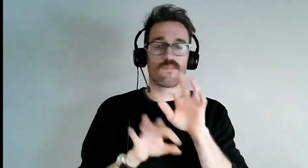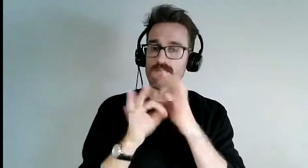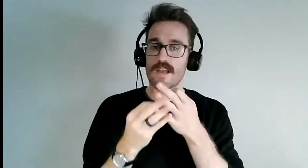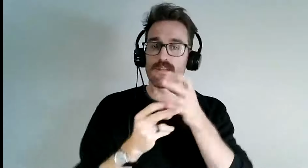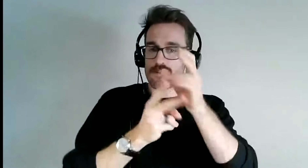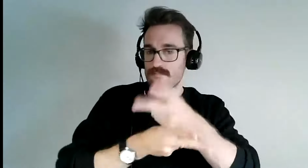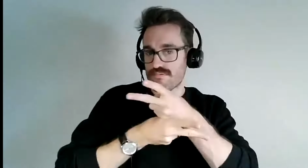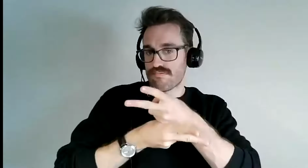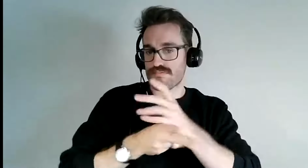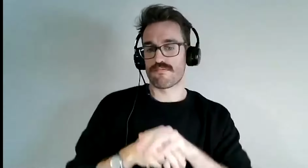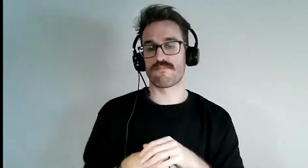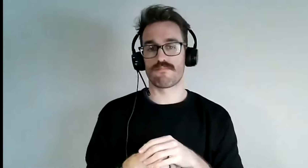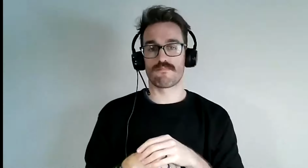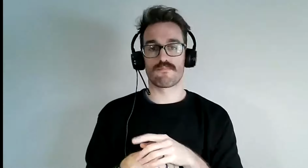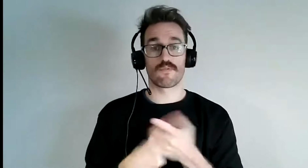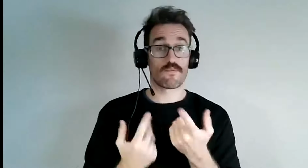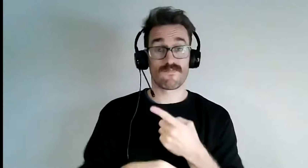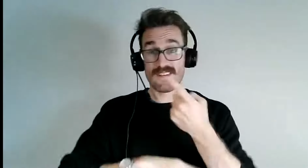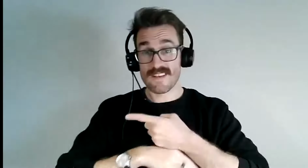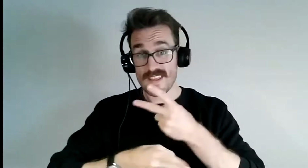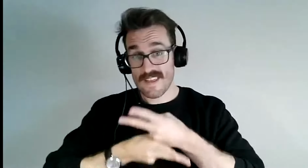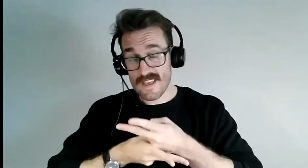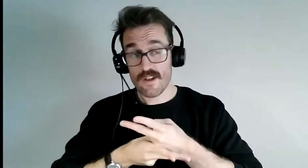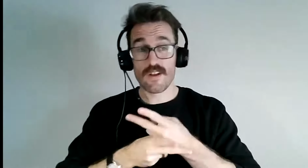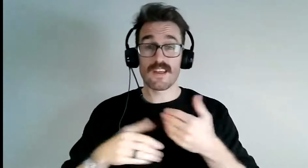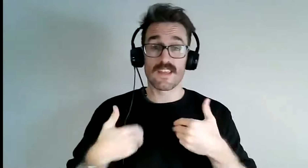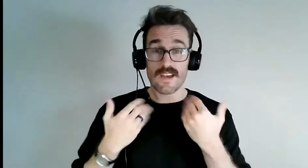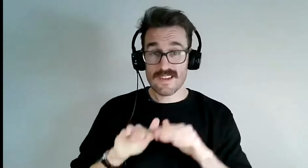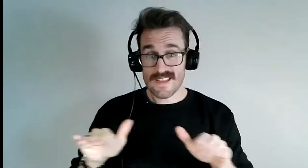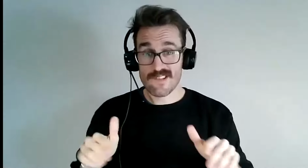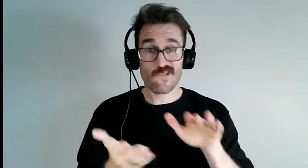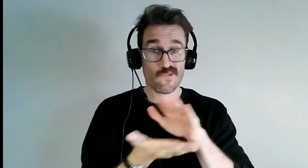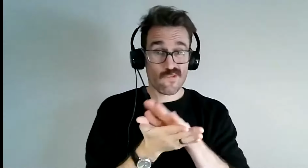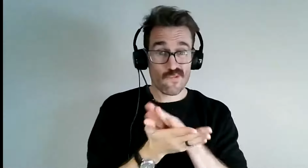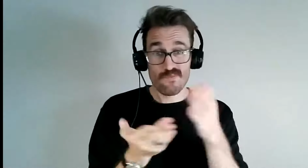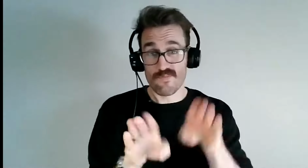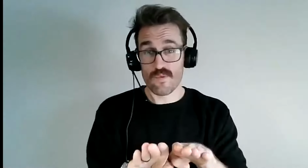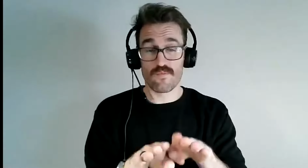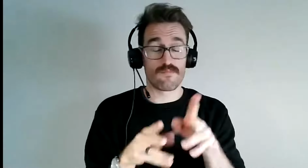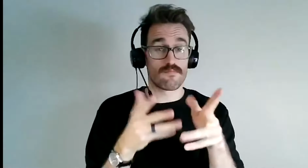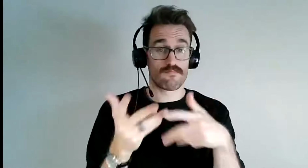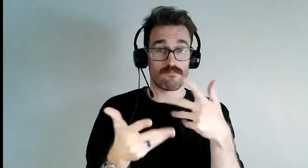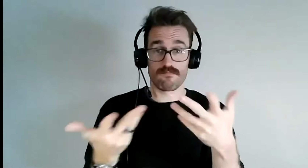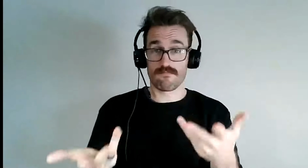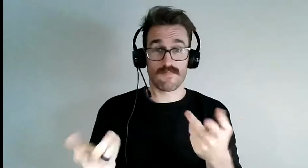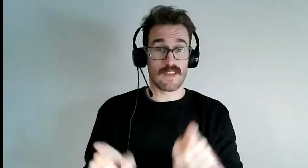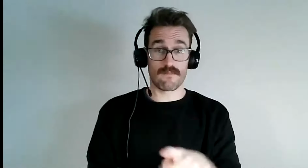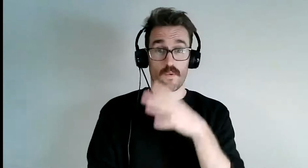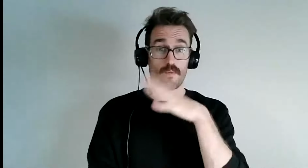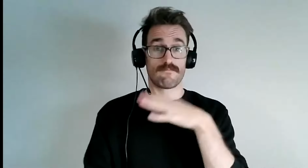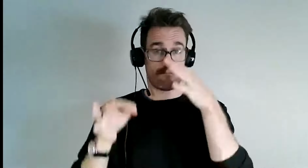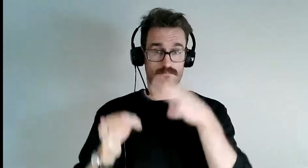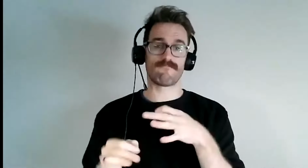there's question about, daycare, toddlers, school, what's happening. And with all those uncertainties, women chose to stay at